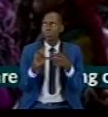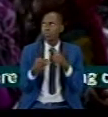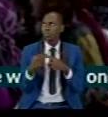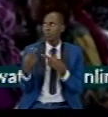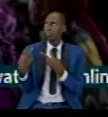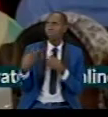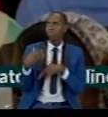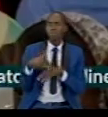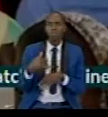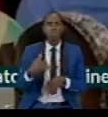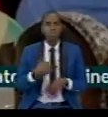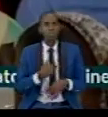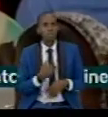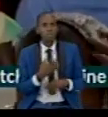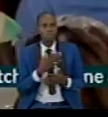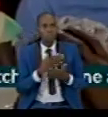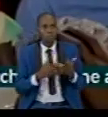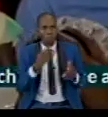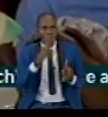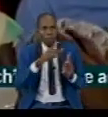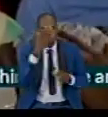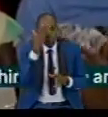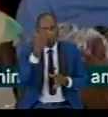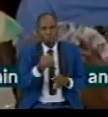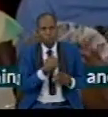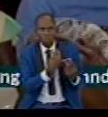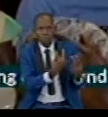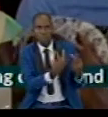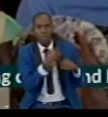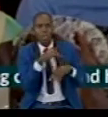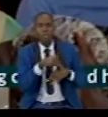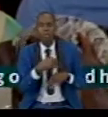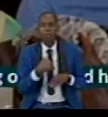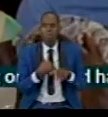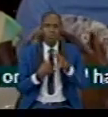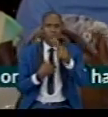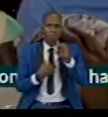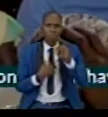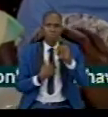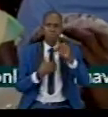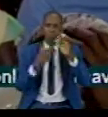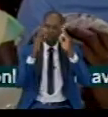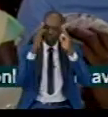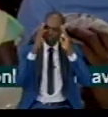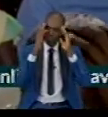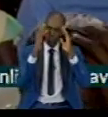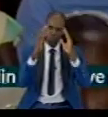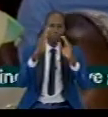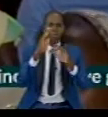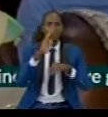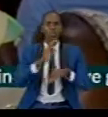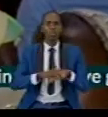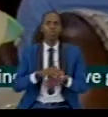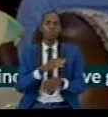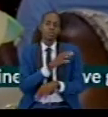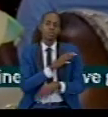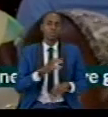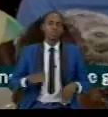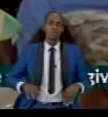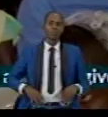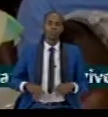all that you have been doing that place that thing now it's not evil everything